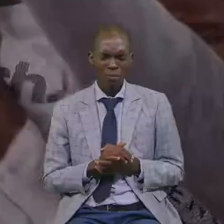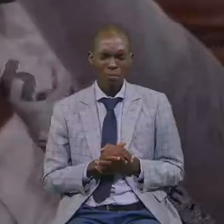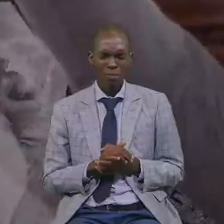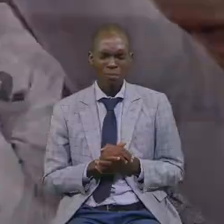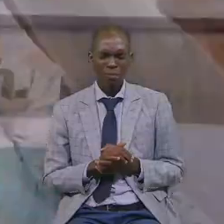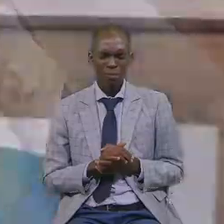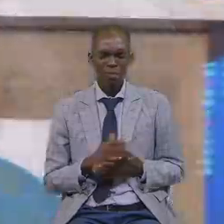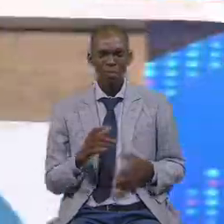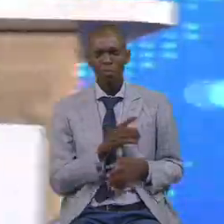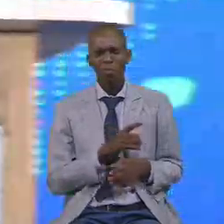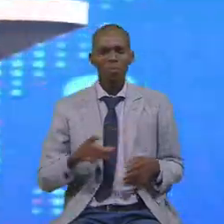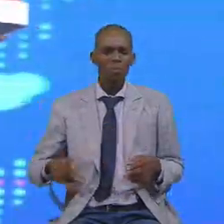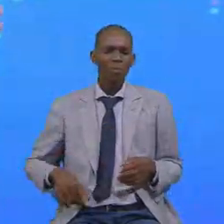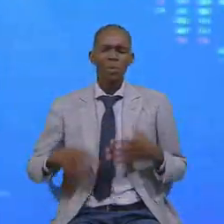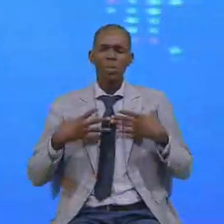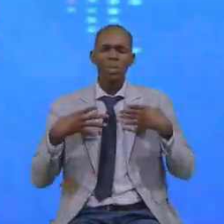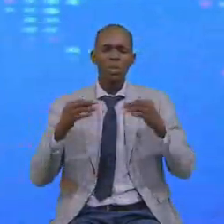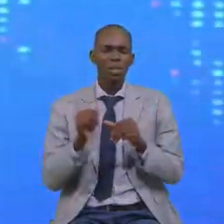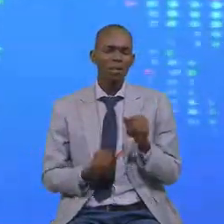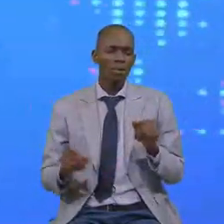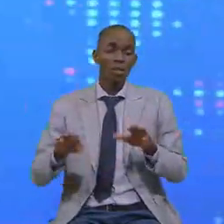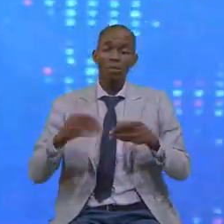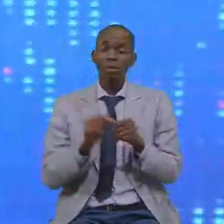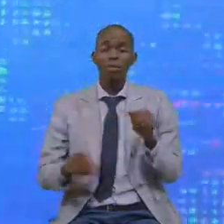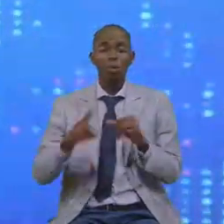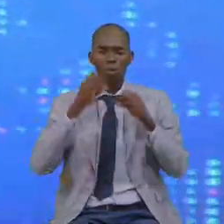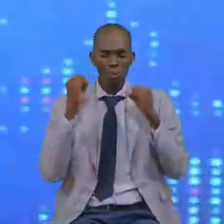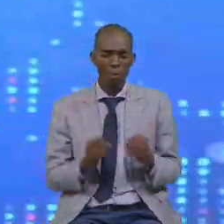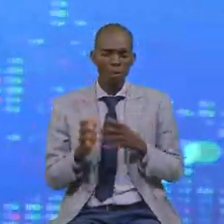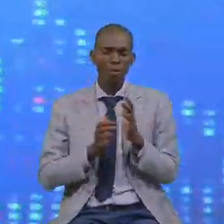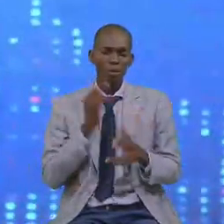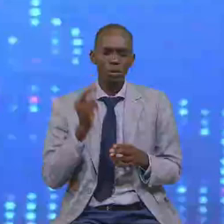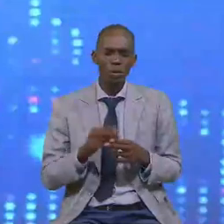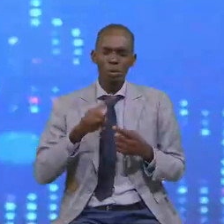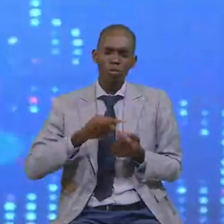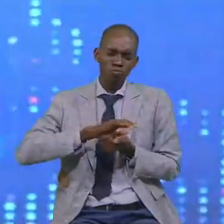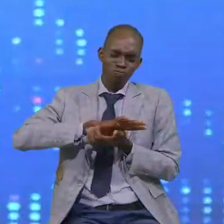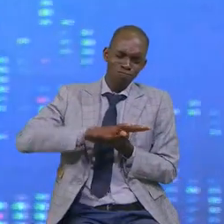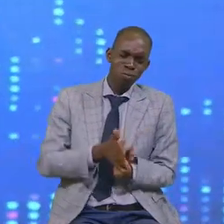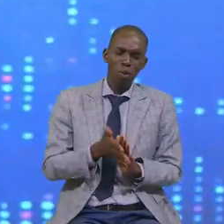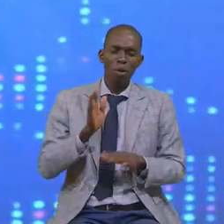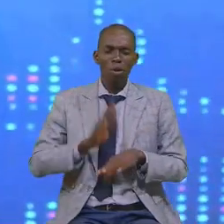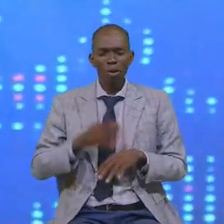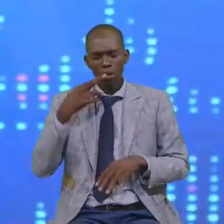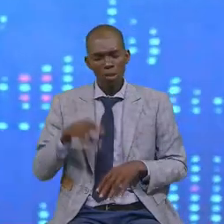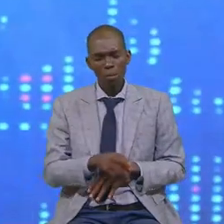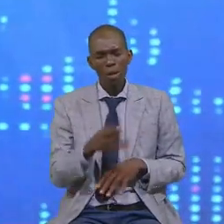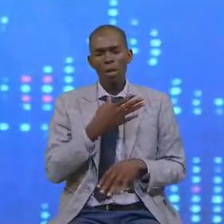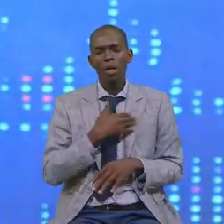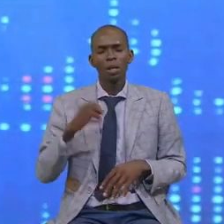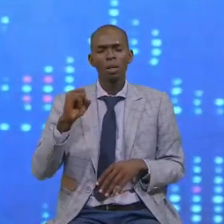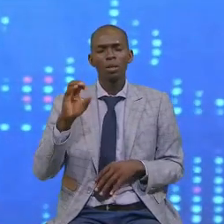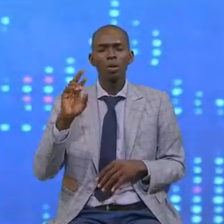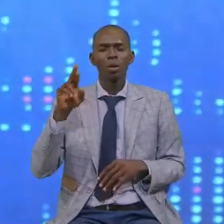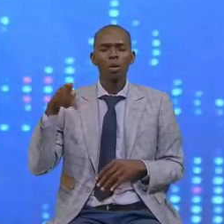Lord, give everyone power to tread on serpents and scorpions.